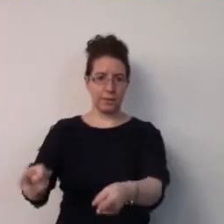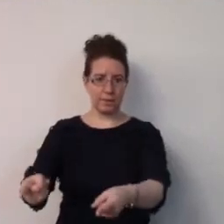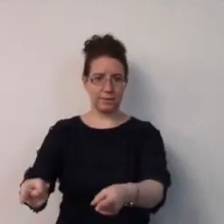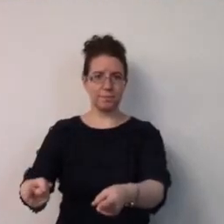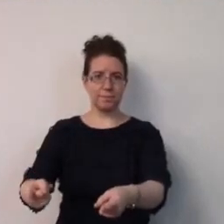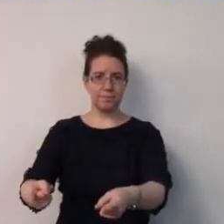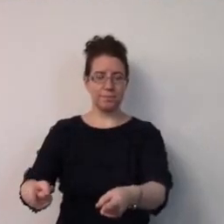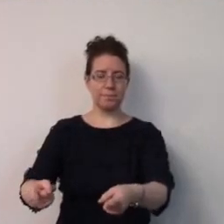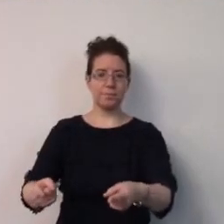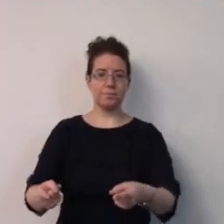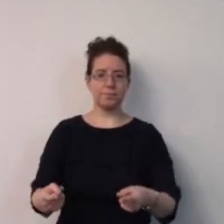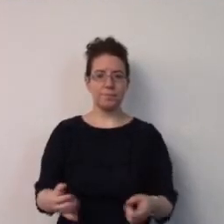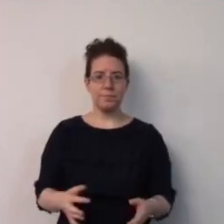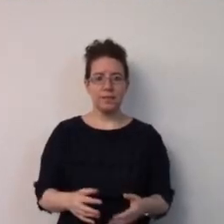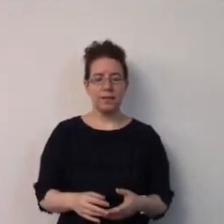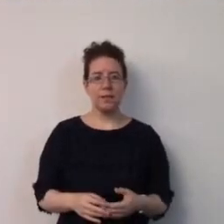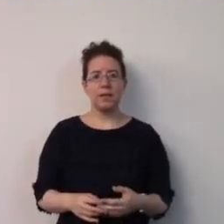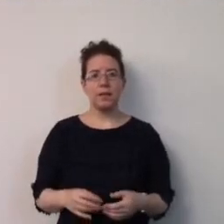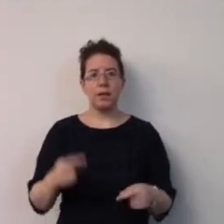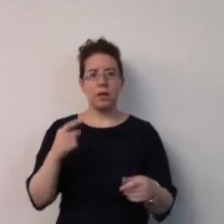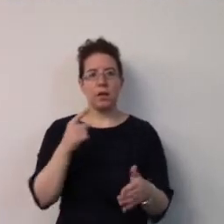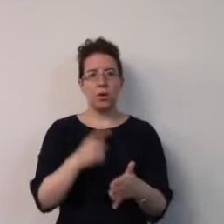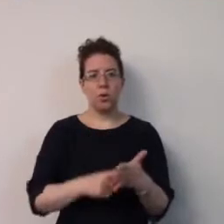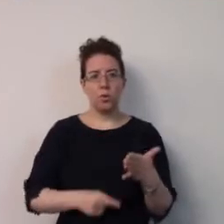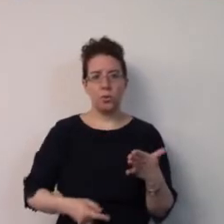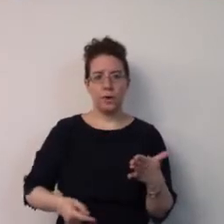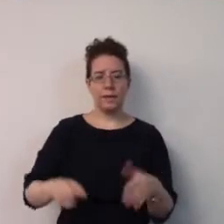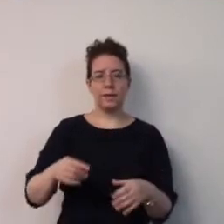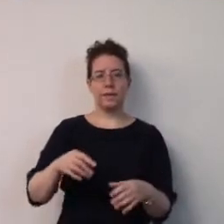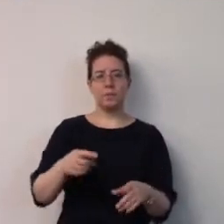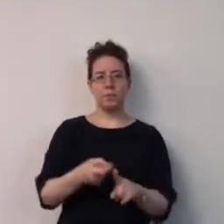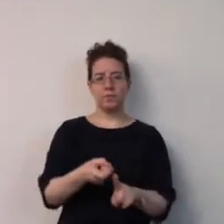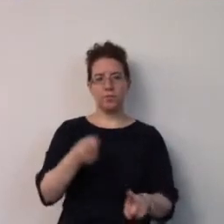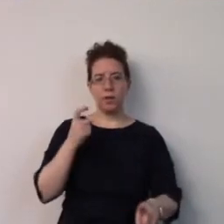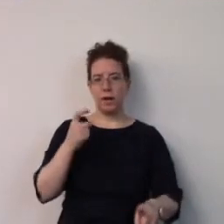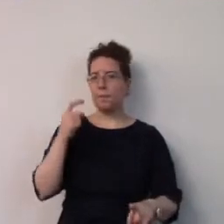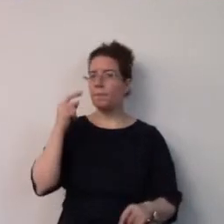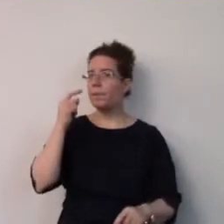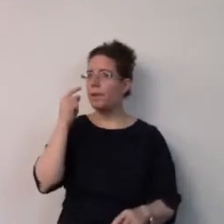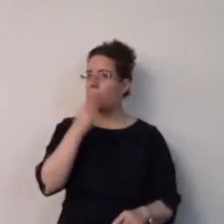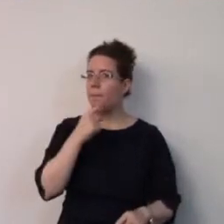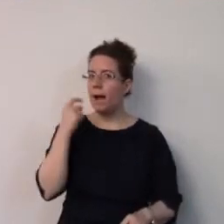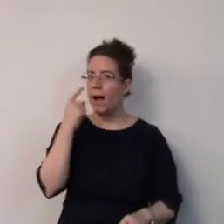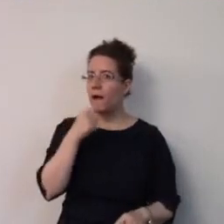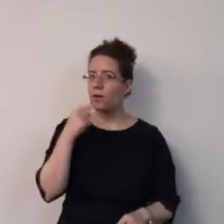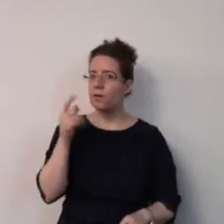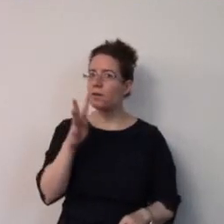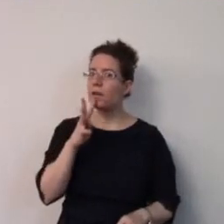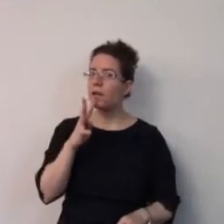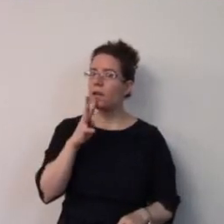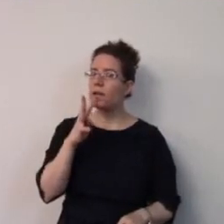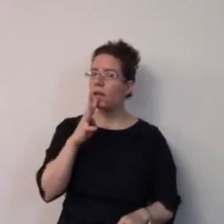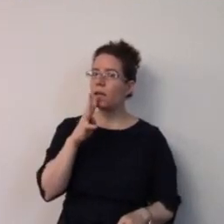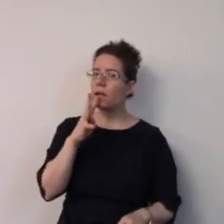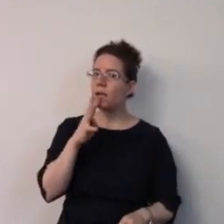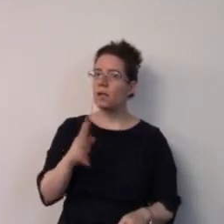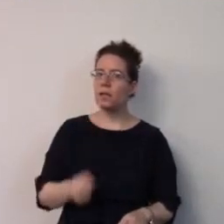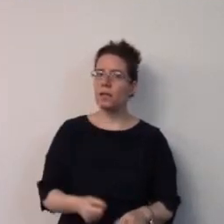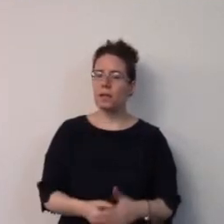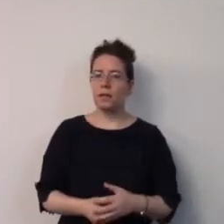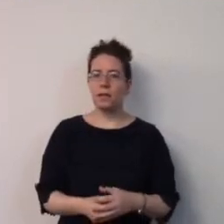heart proceeds murders and adulteries and fornications and thefts and false witness and